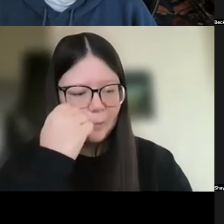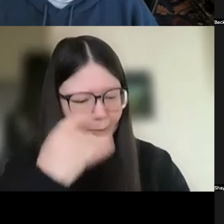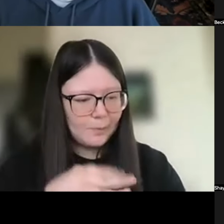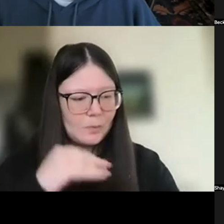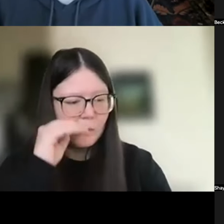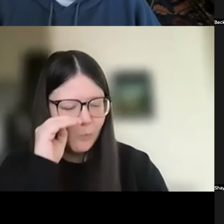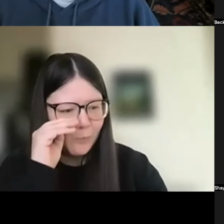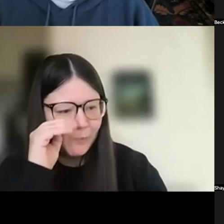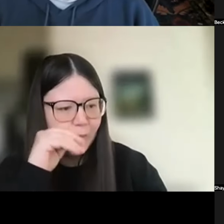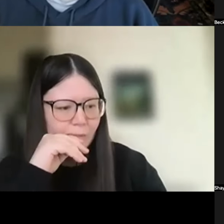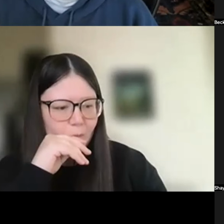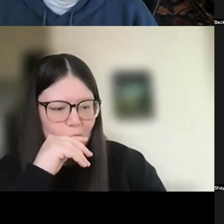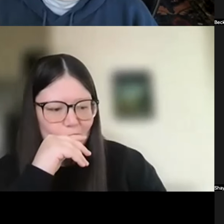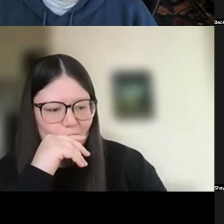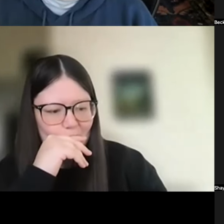Like,